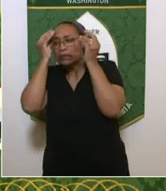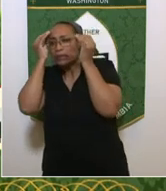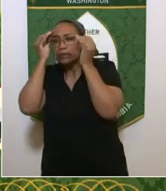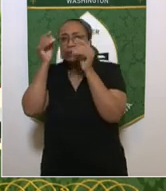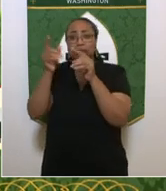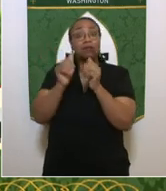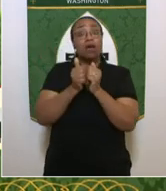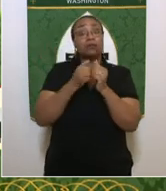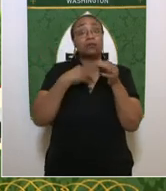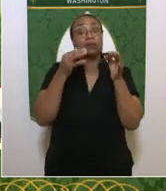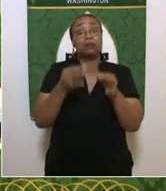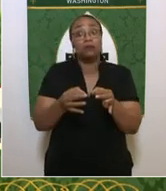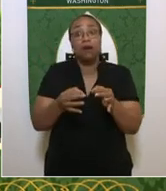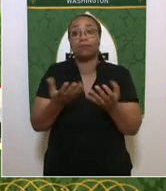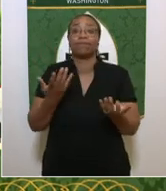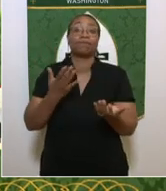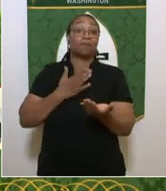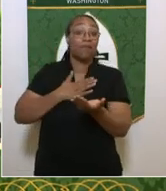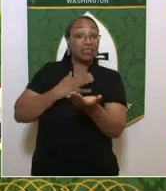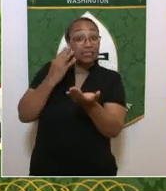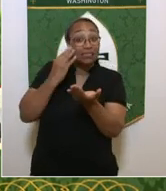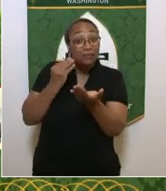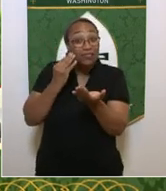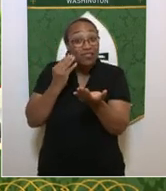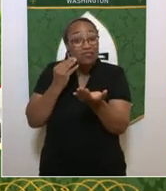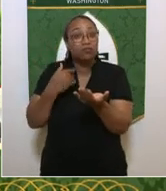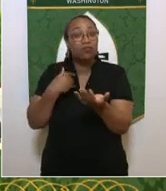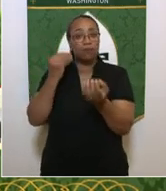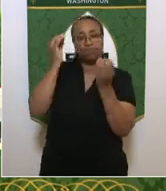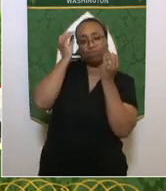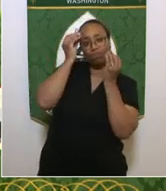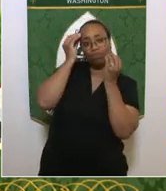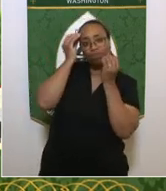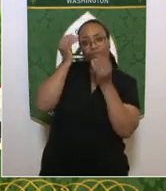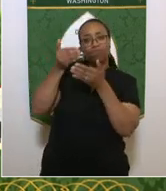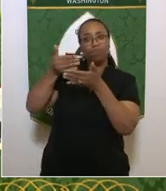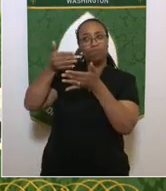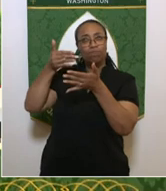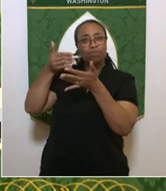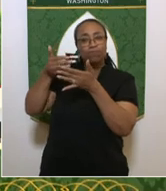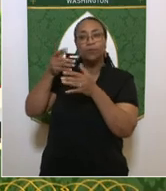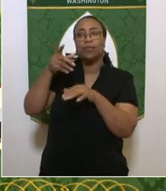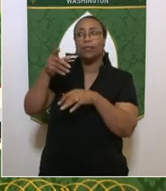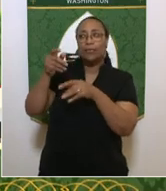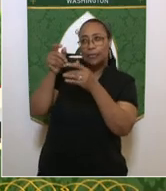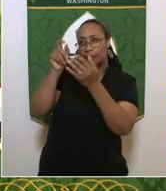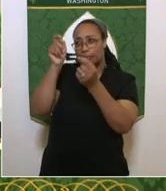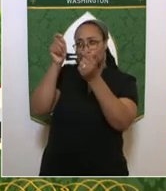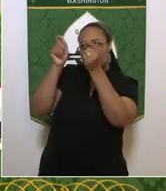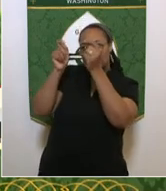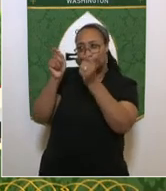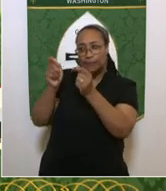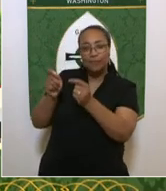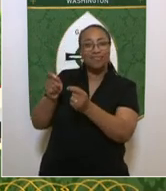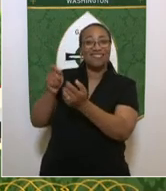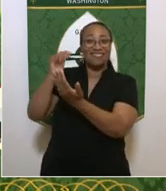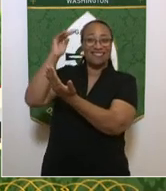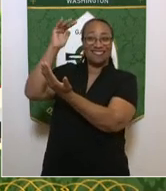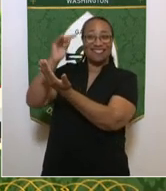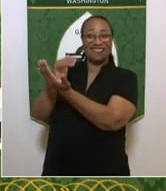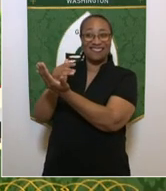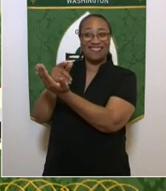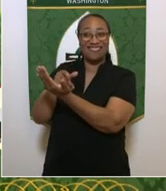that this is going to be the priority for the city this year. So that's not always, it's not